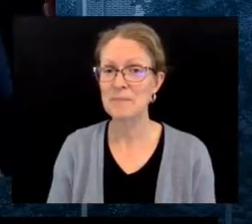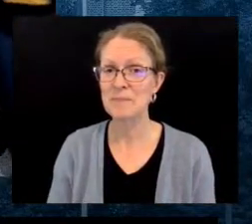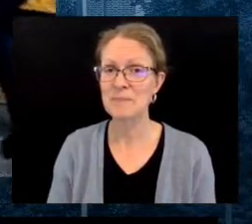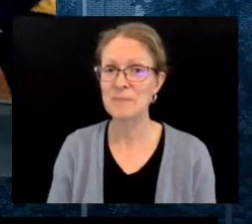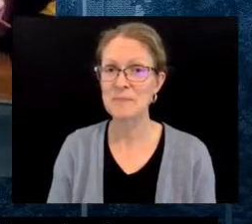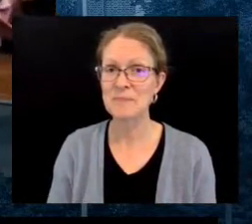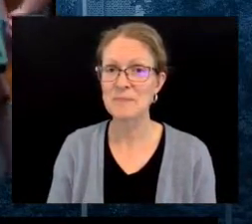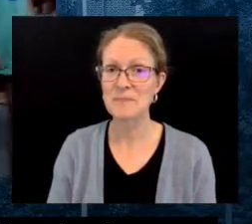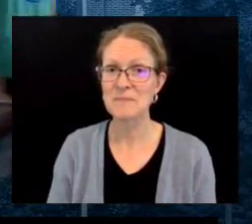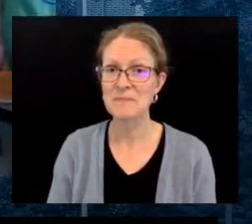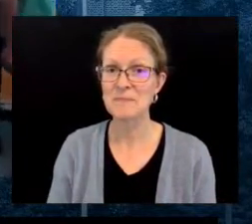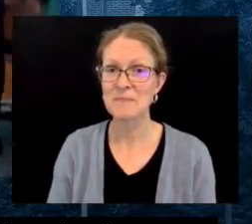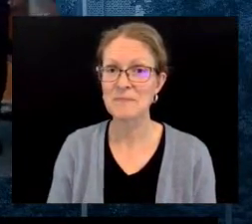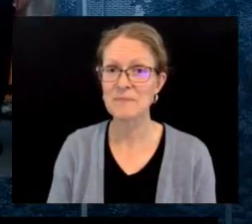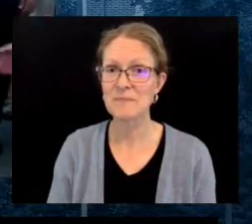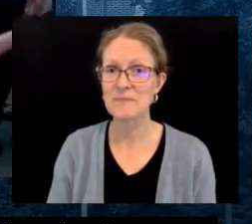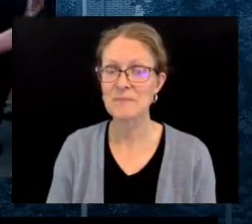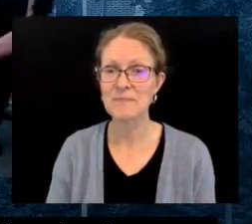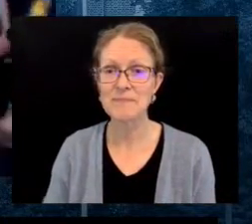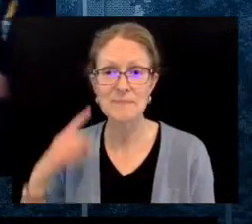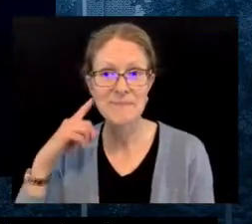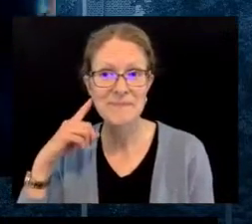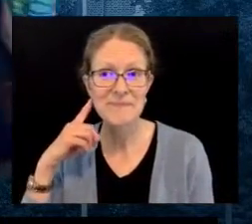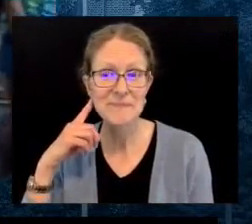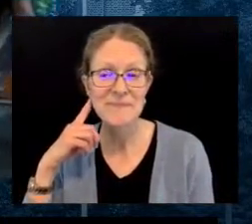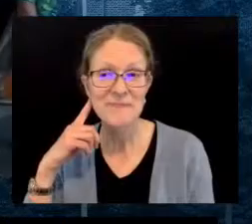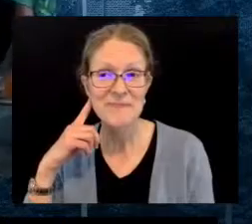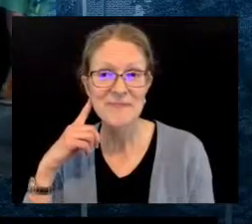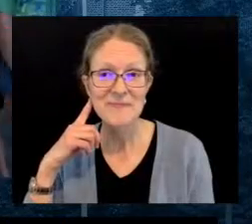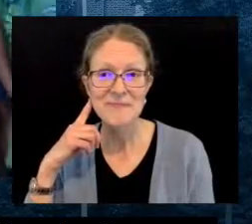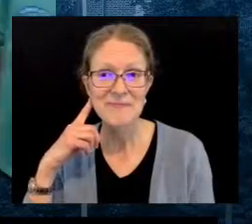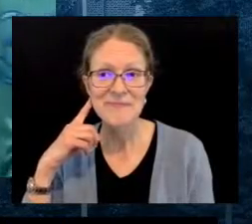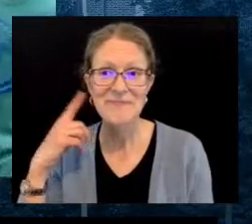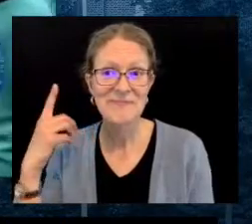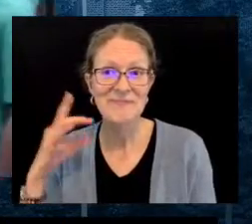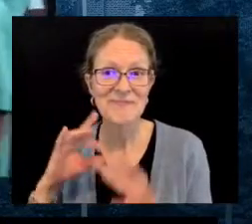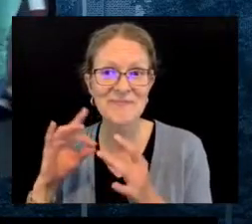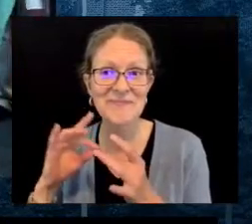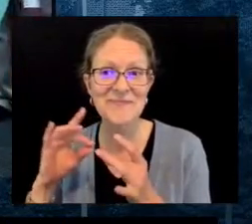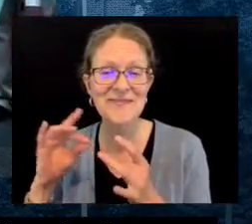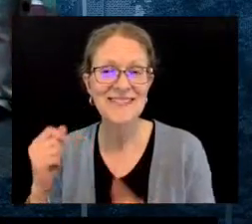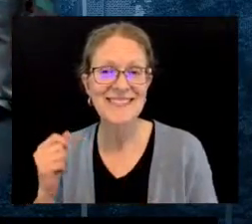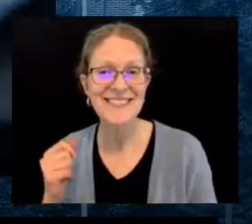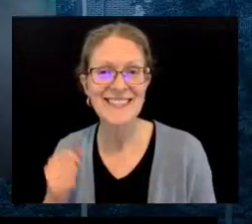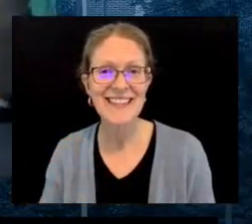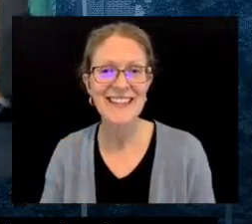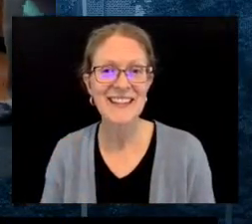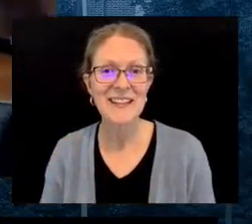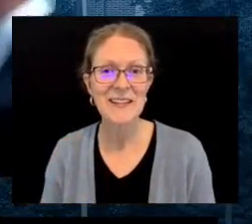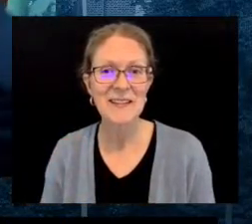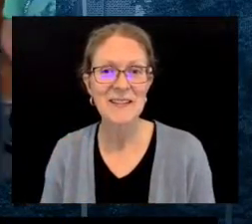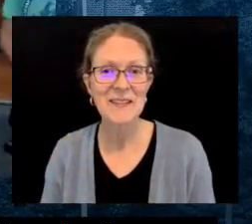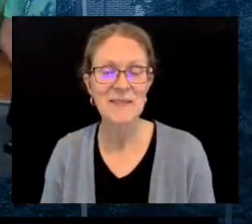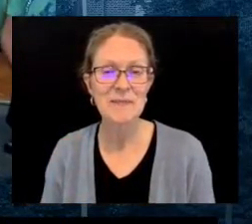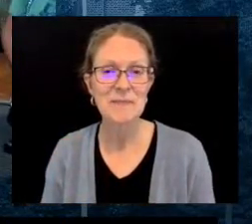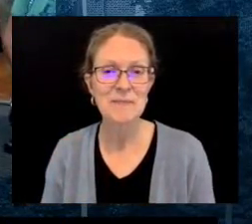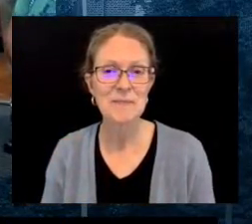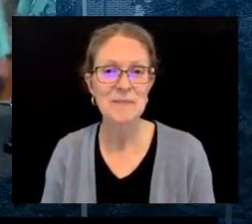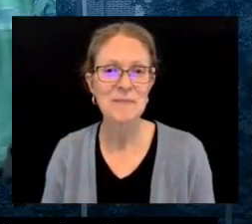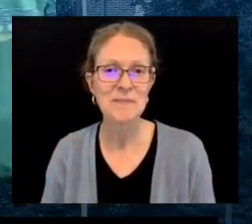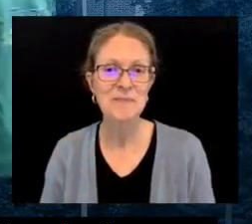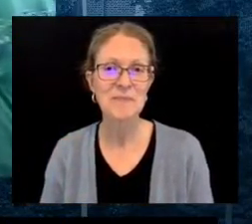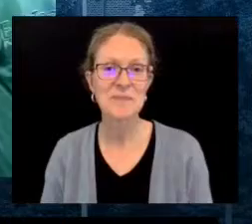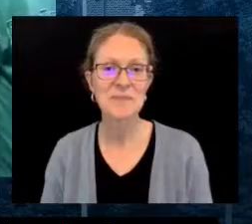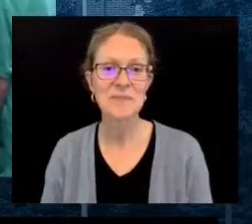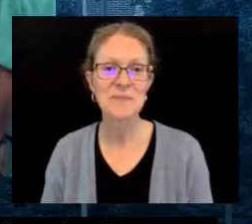and Dr. Holliday, why don't you all come up and everybody can gather around. You get to unveil it. Yeah. We're gonna